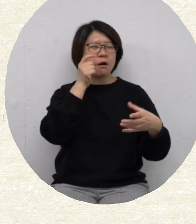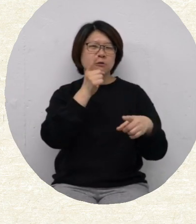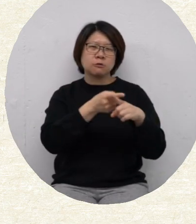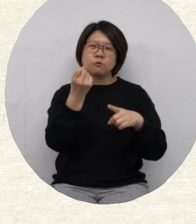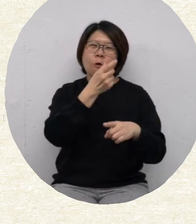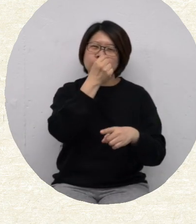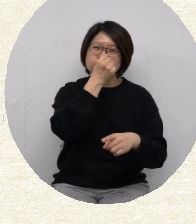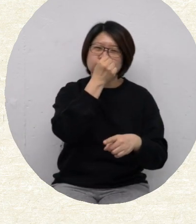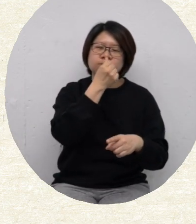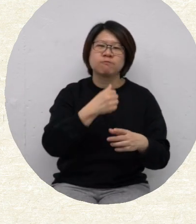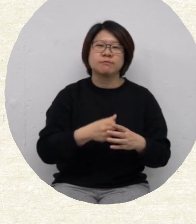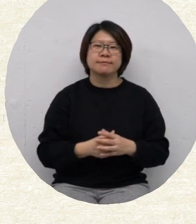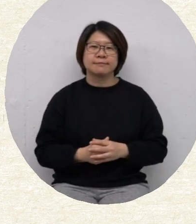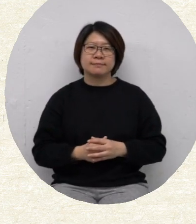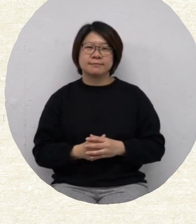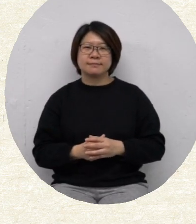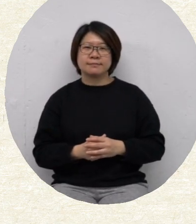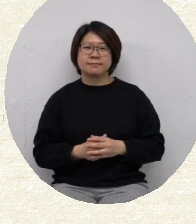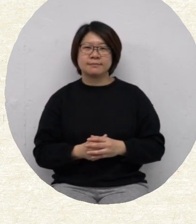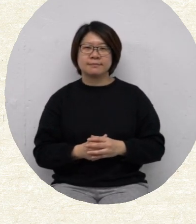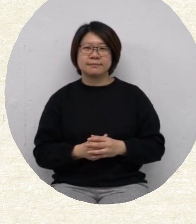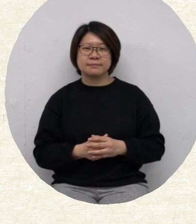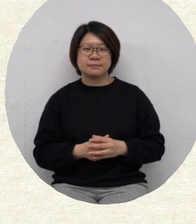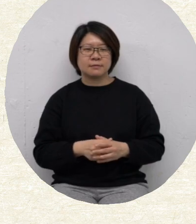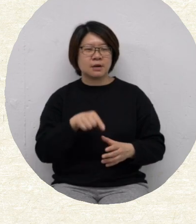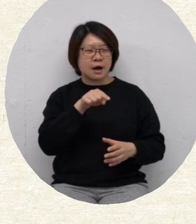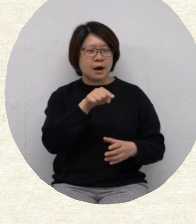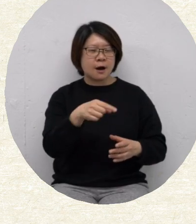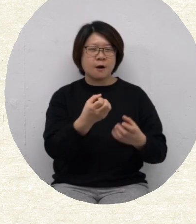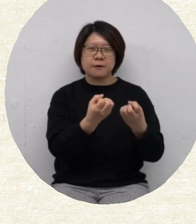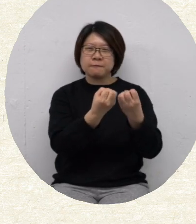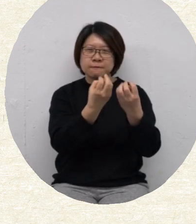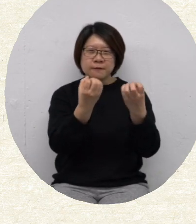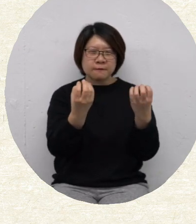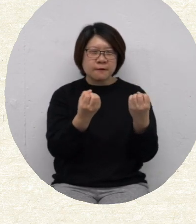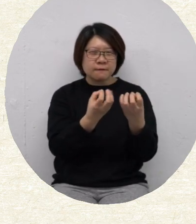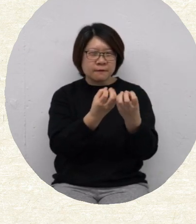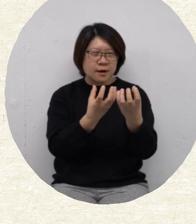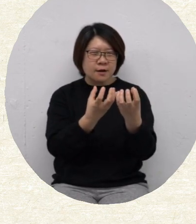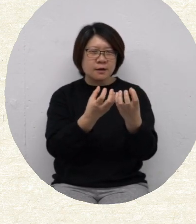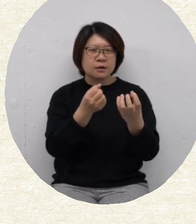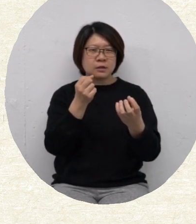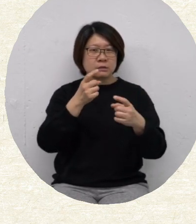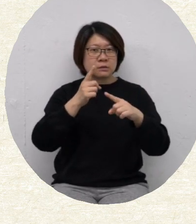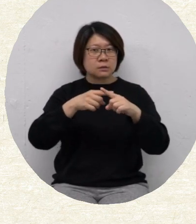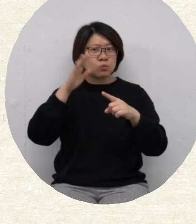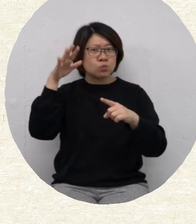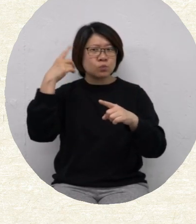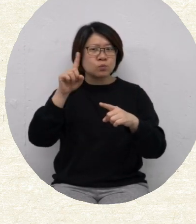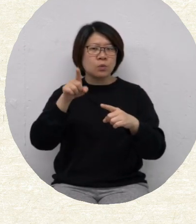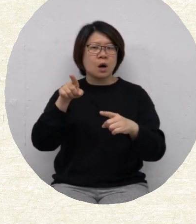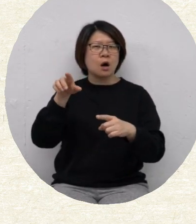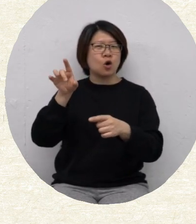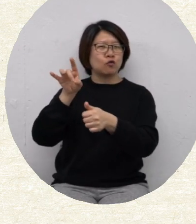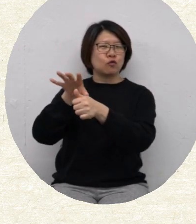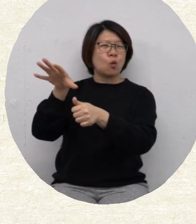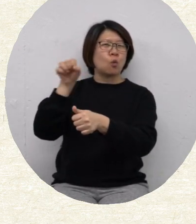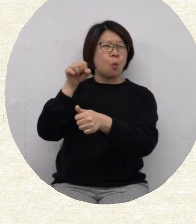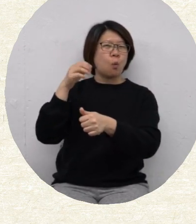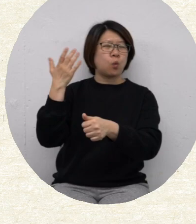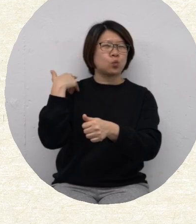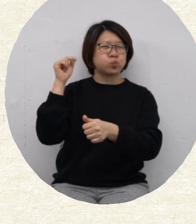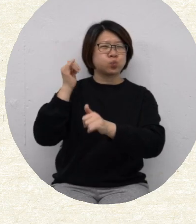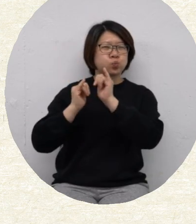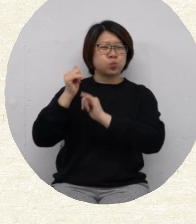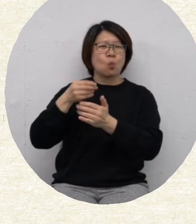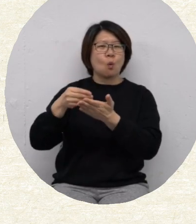My intention is to try to create a sense of displacement between the two elements, as if they don't quite seem like they exist in